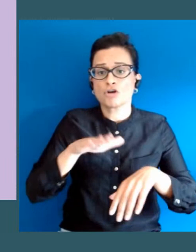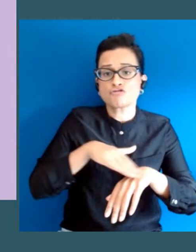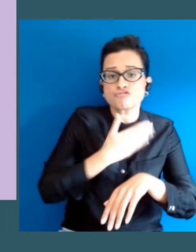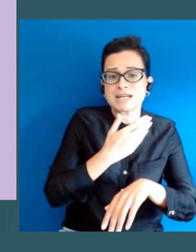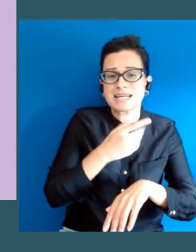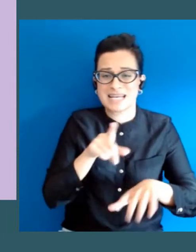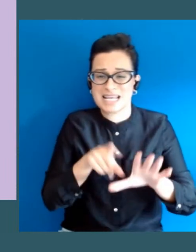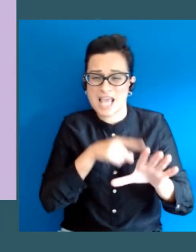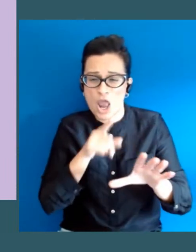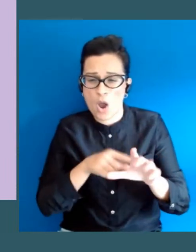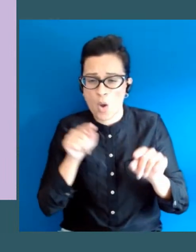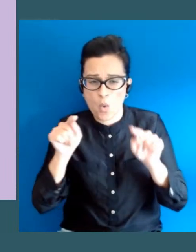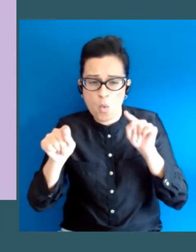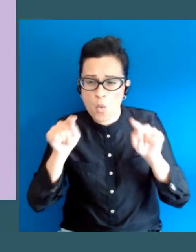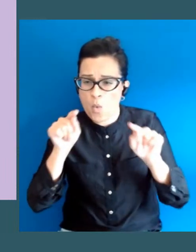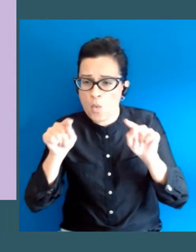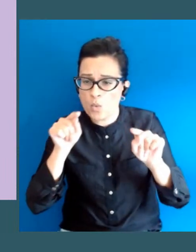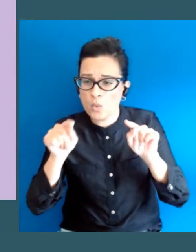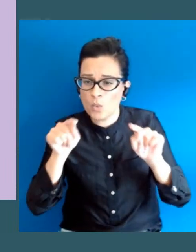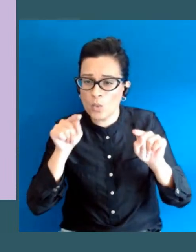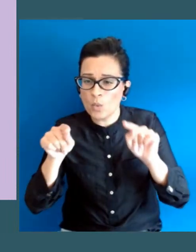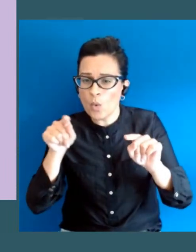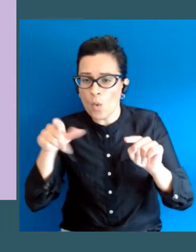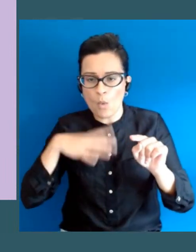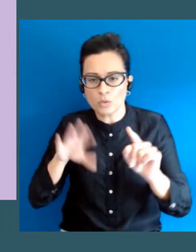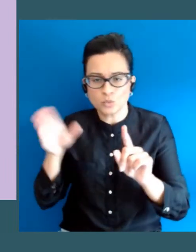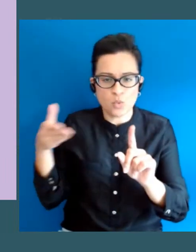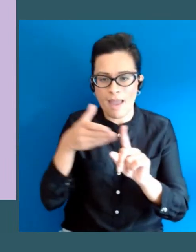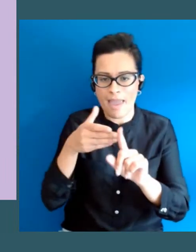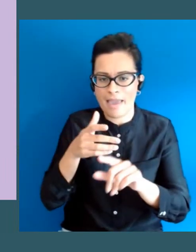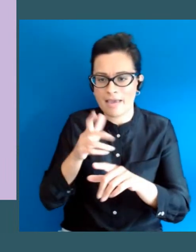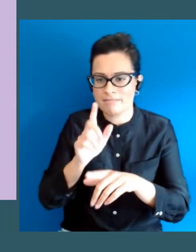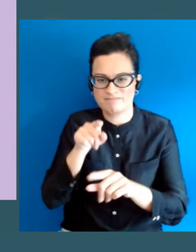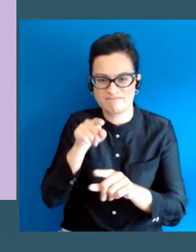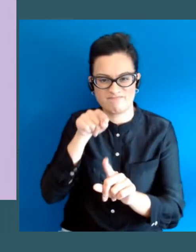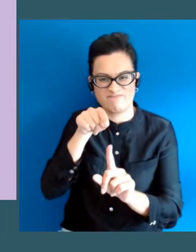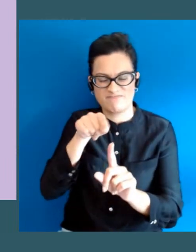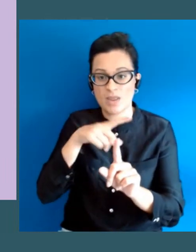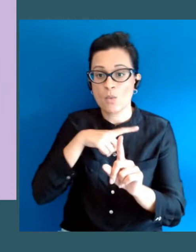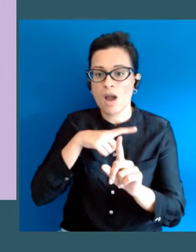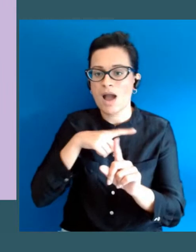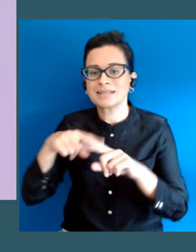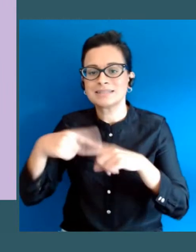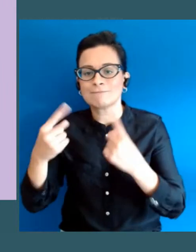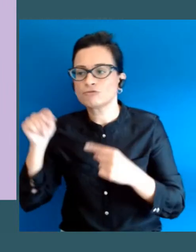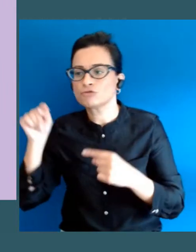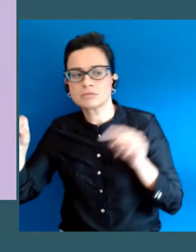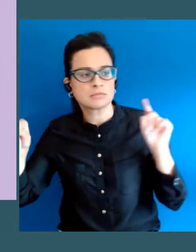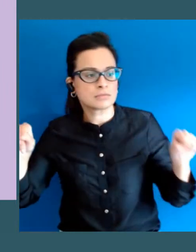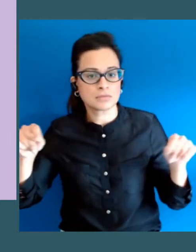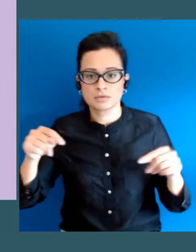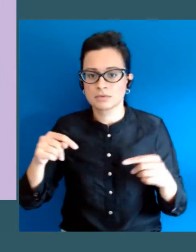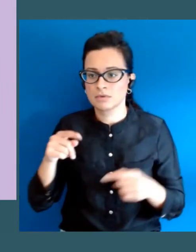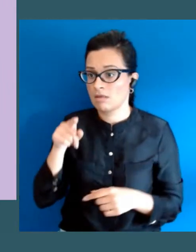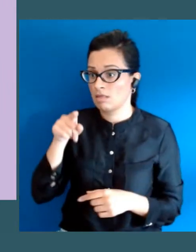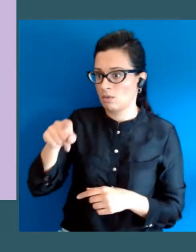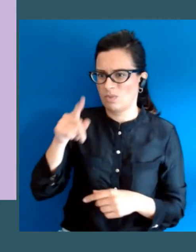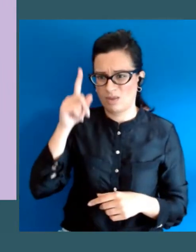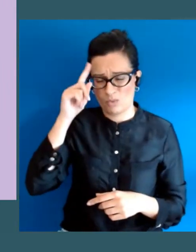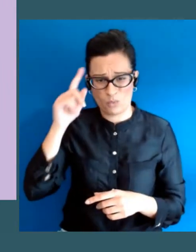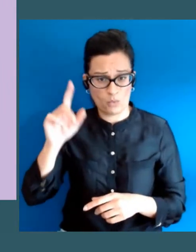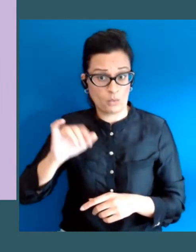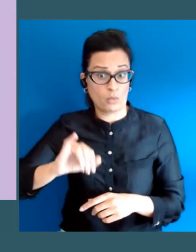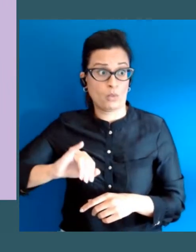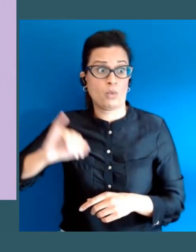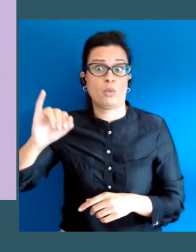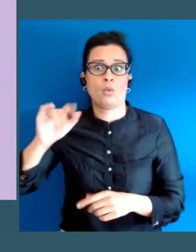say, can be different for different people, because whilst we may think someone is being excessively